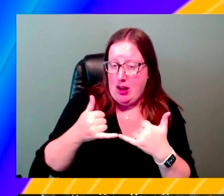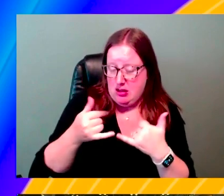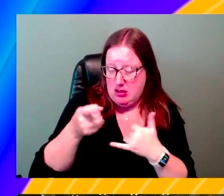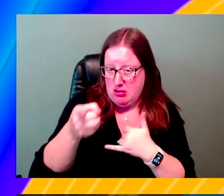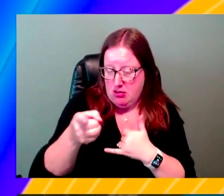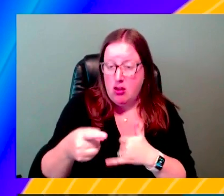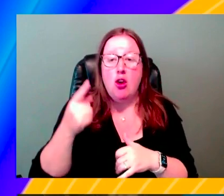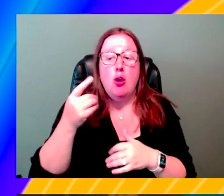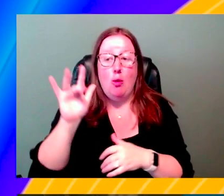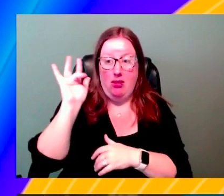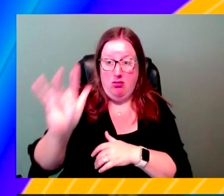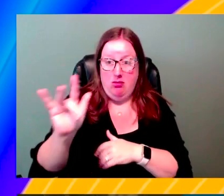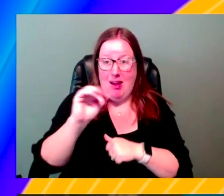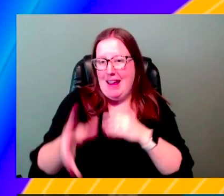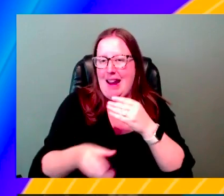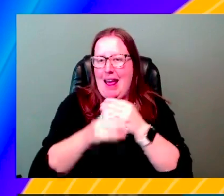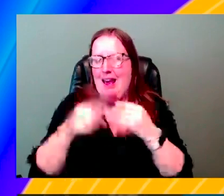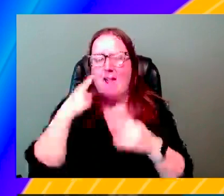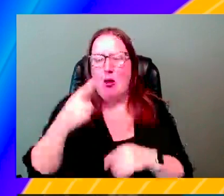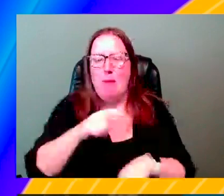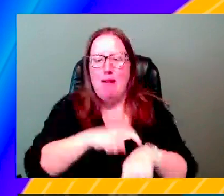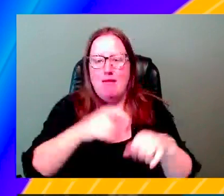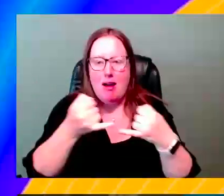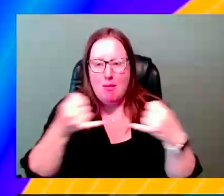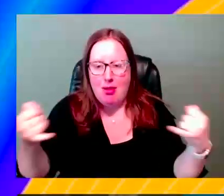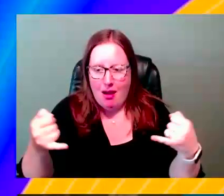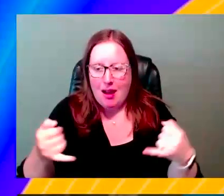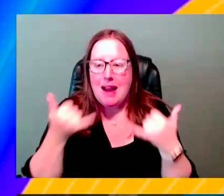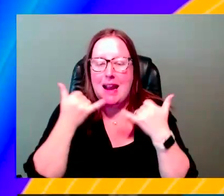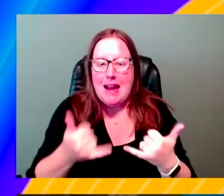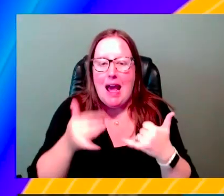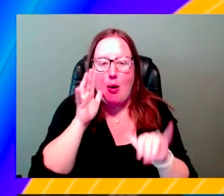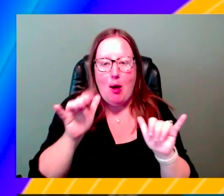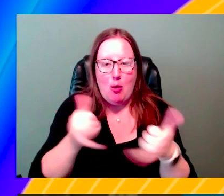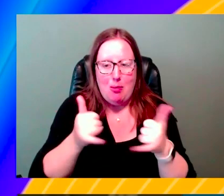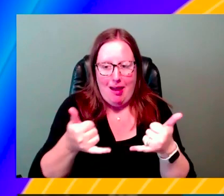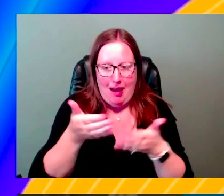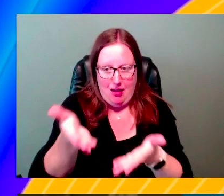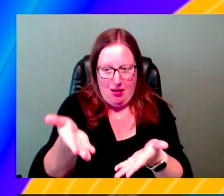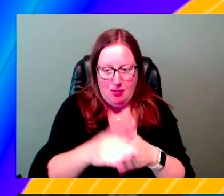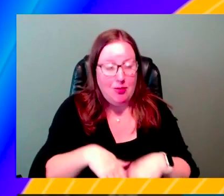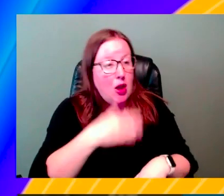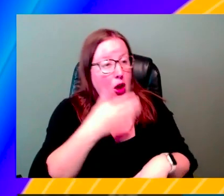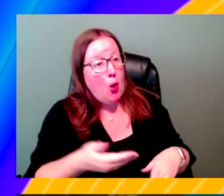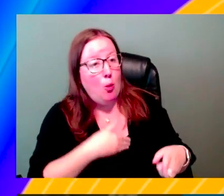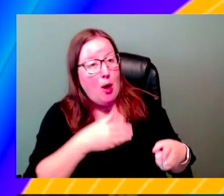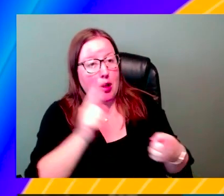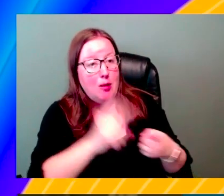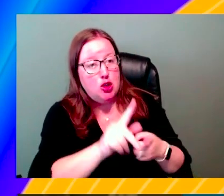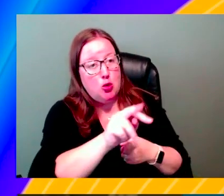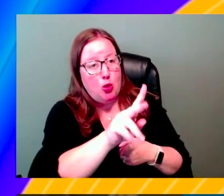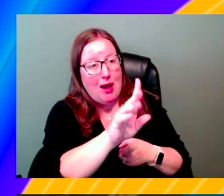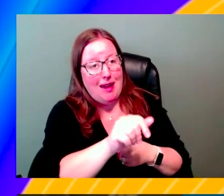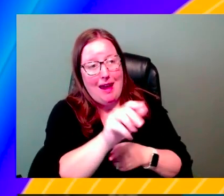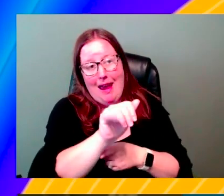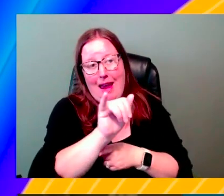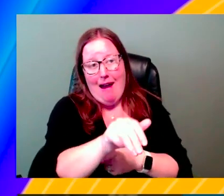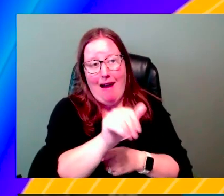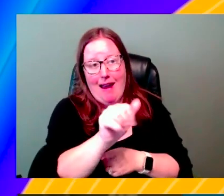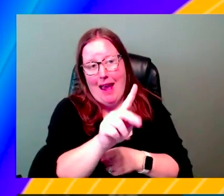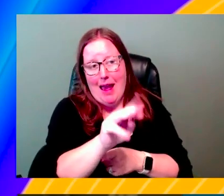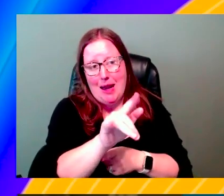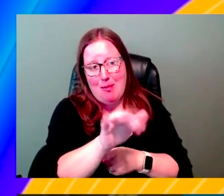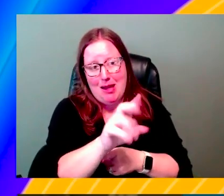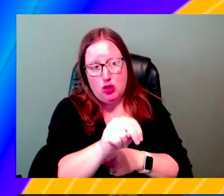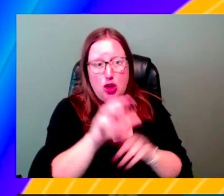I can add them to my timeline. And now I'm actually going to play back what I've created. Welcome to the Krikey AI Animation Maker. Have a look around